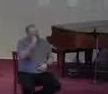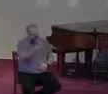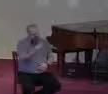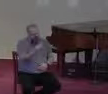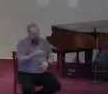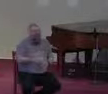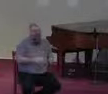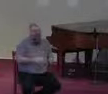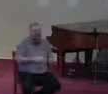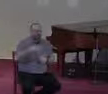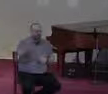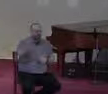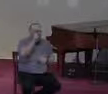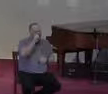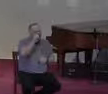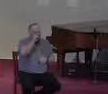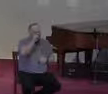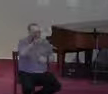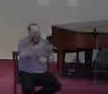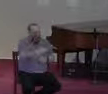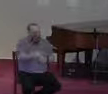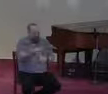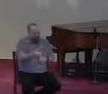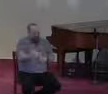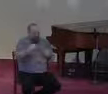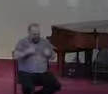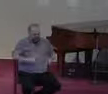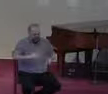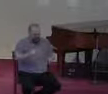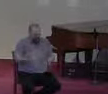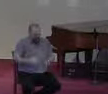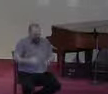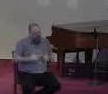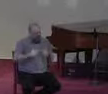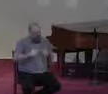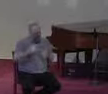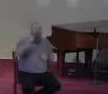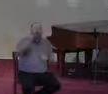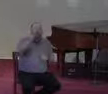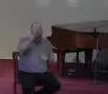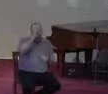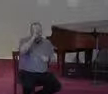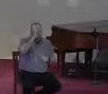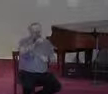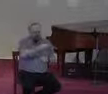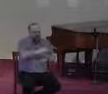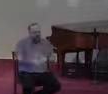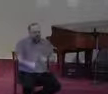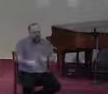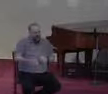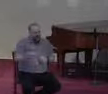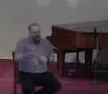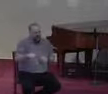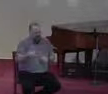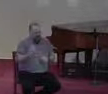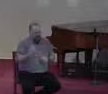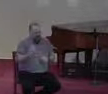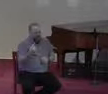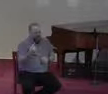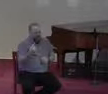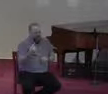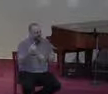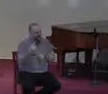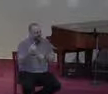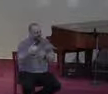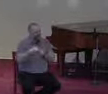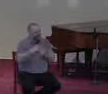didn't create hell for any human beings ever lived. He created hell for the one being in the universe that was